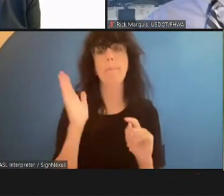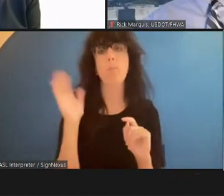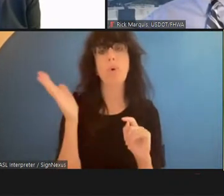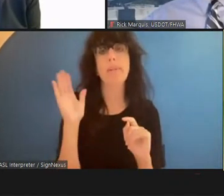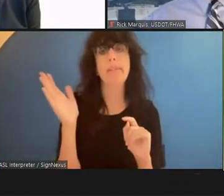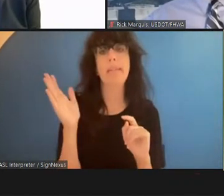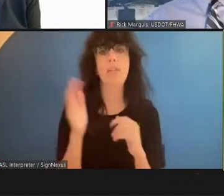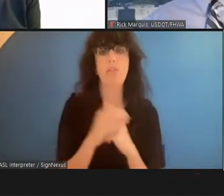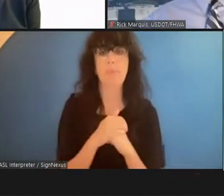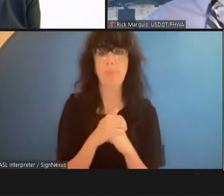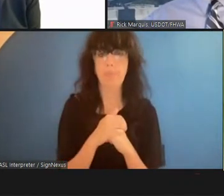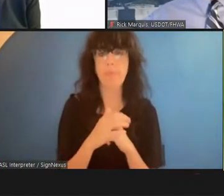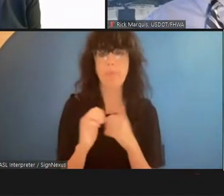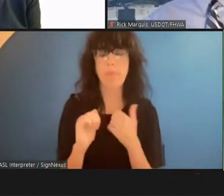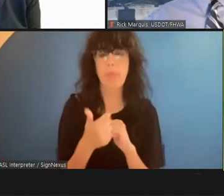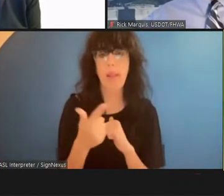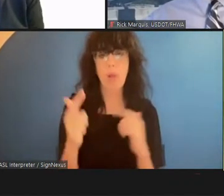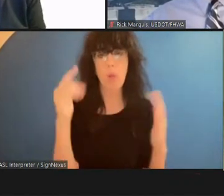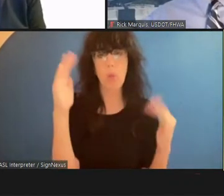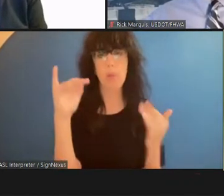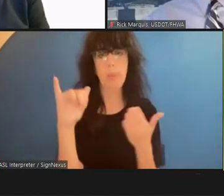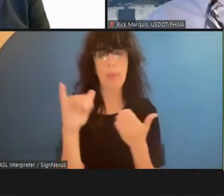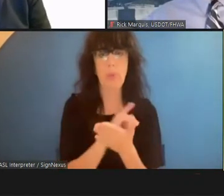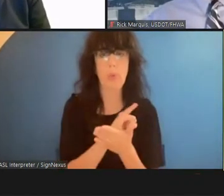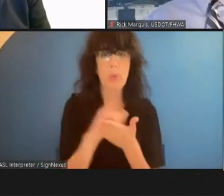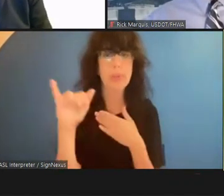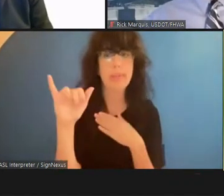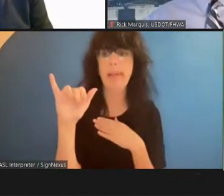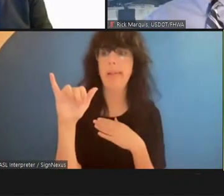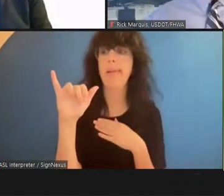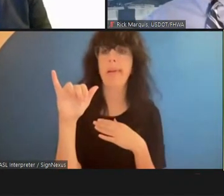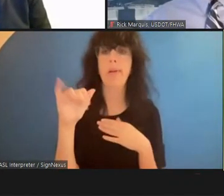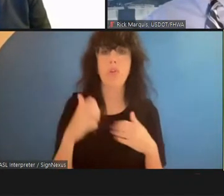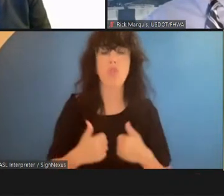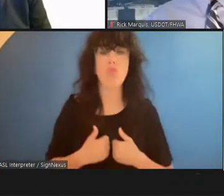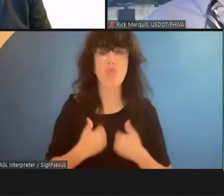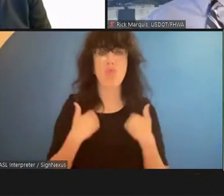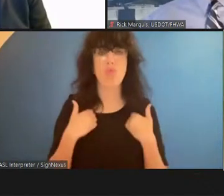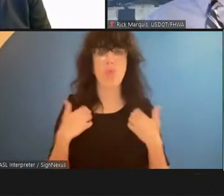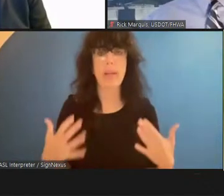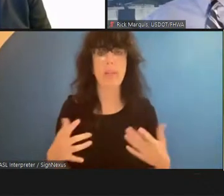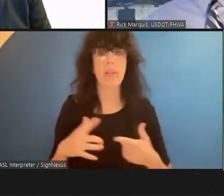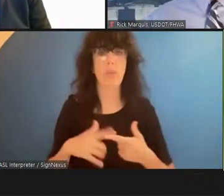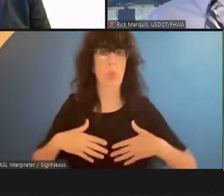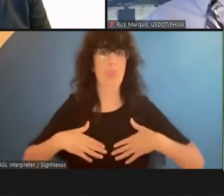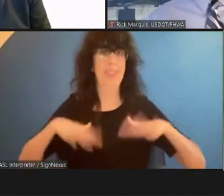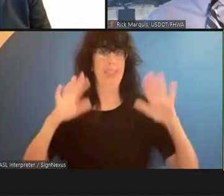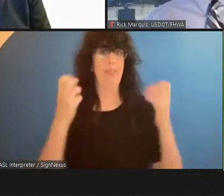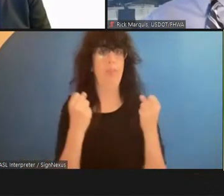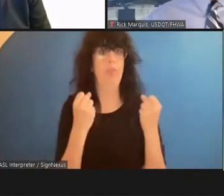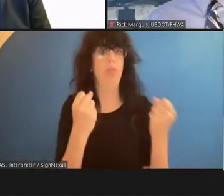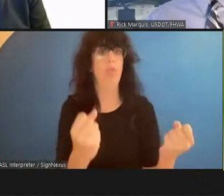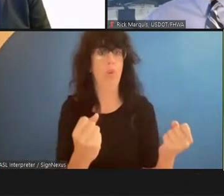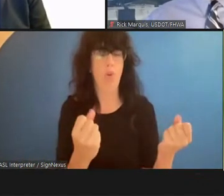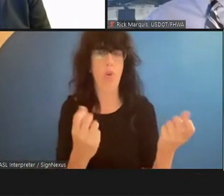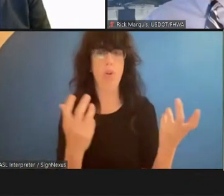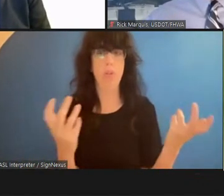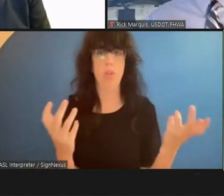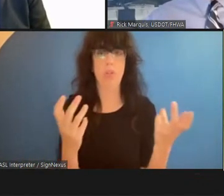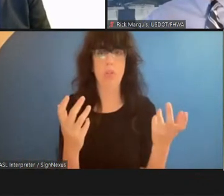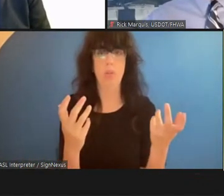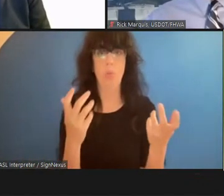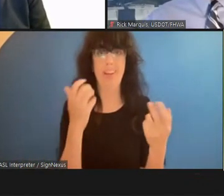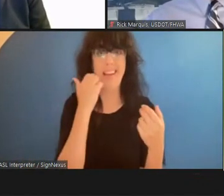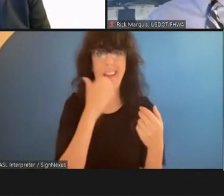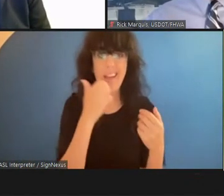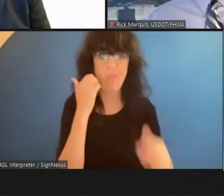how do you expect new york metropolitan residents to give up their vehicles and take mass transit but on a daily